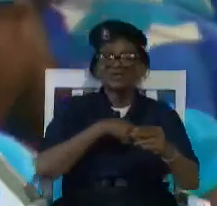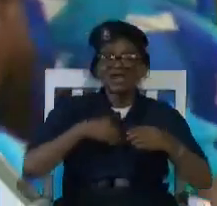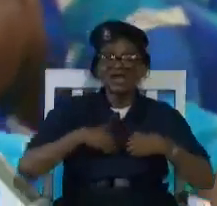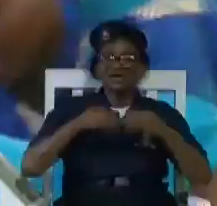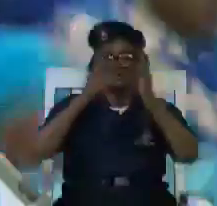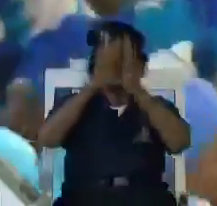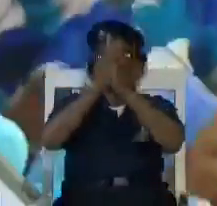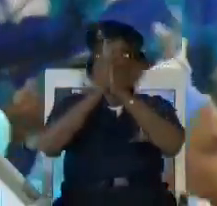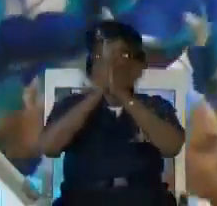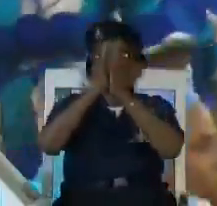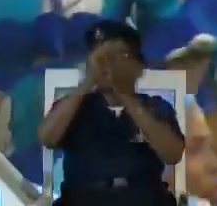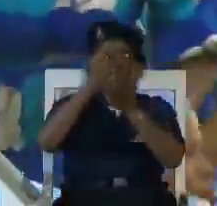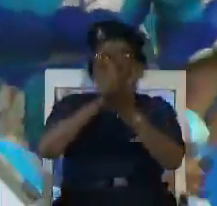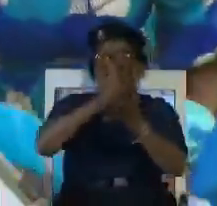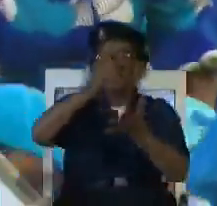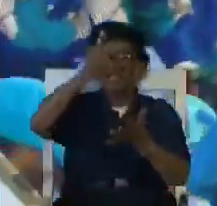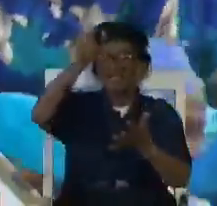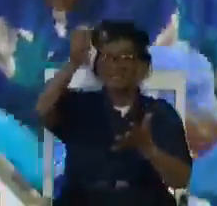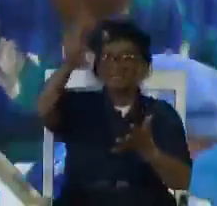Amen.